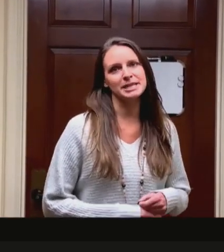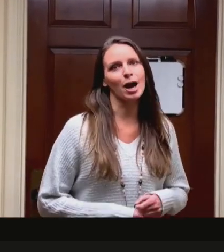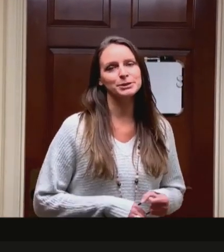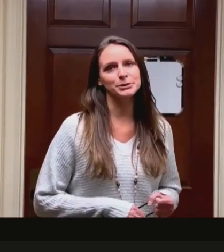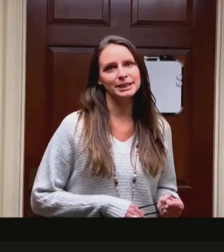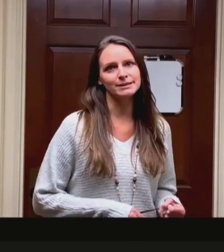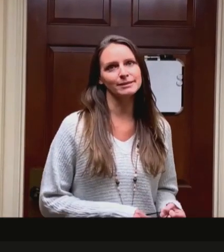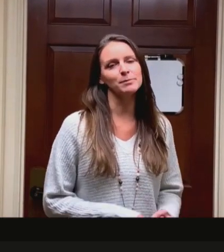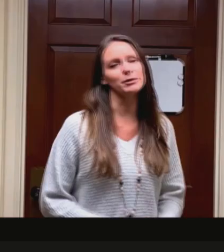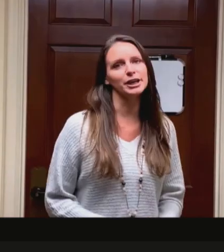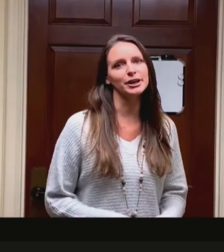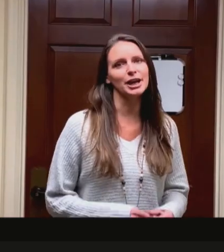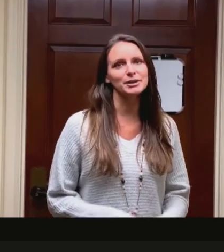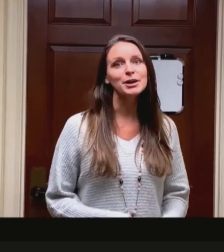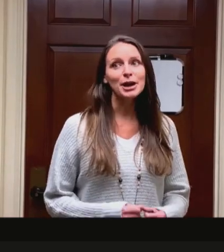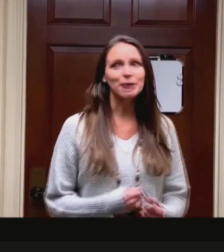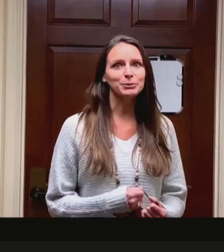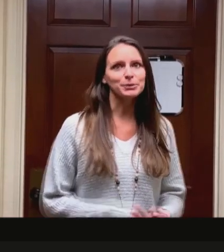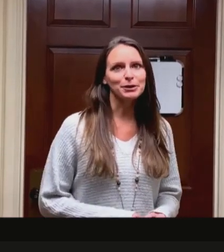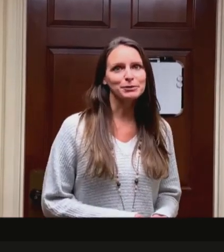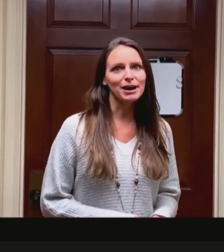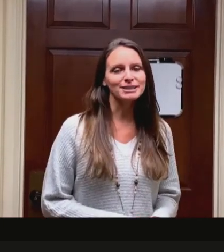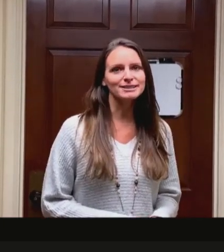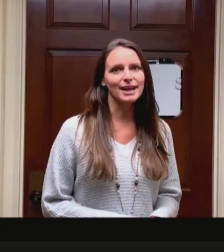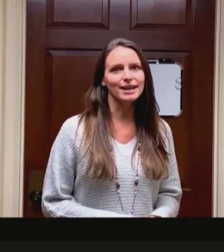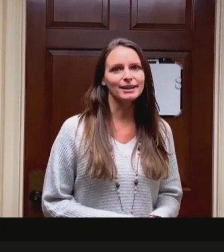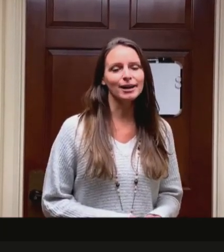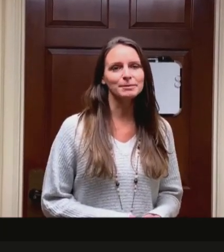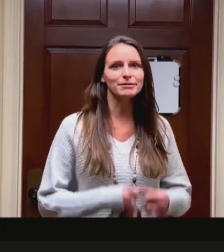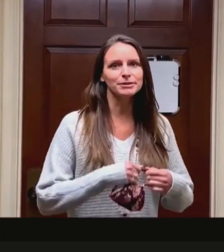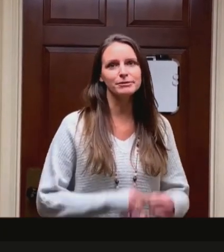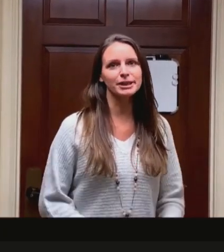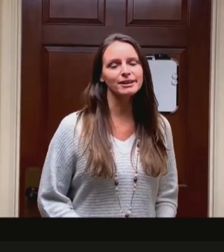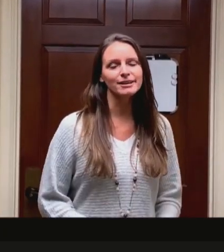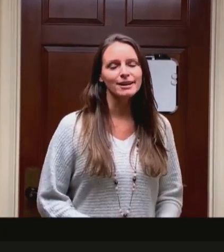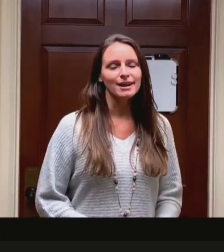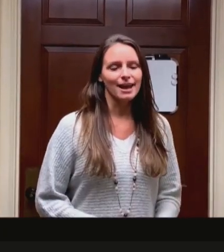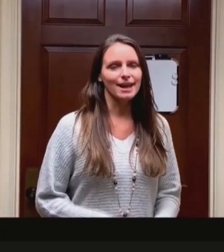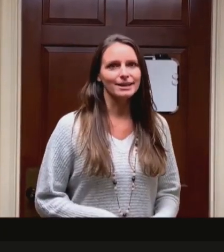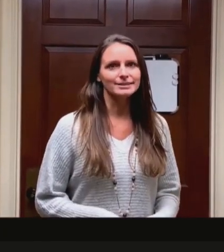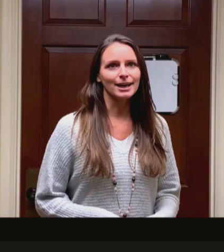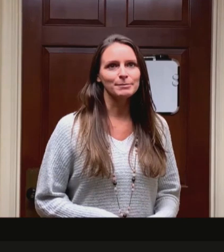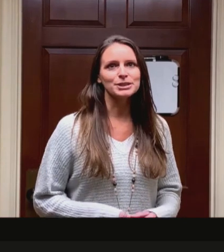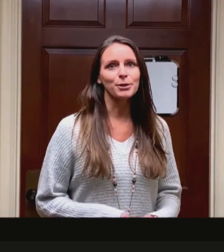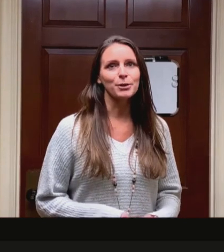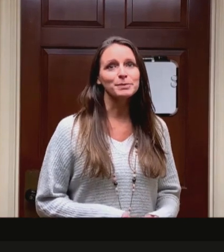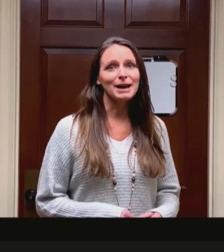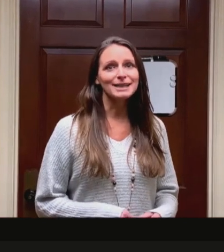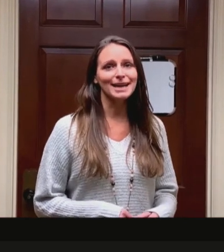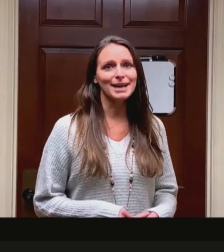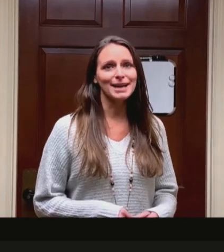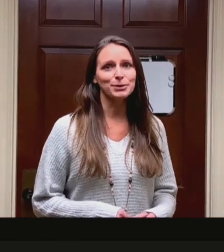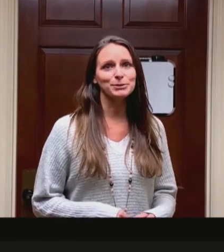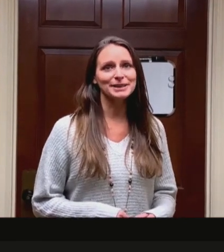me the opportunity to come over here and work with all you guys. And I love it over here. And I wish you all the